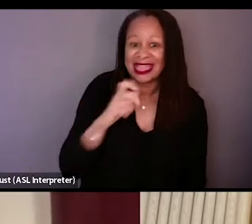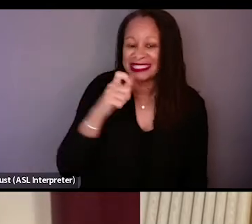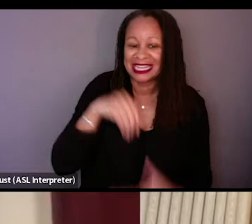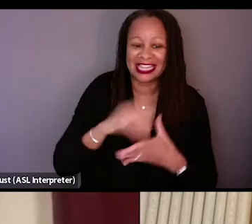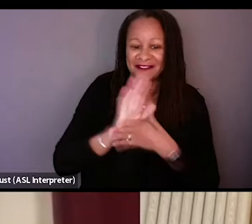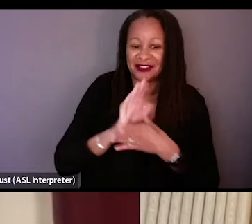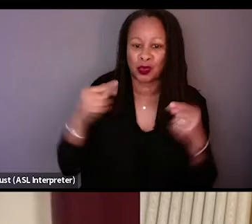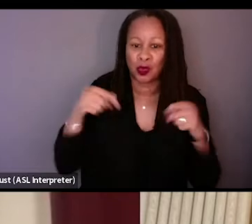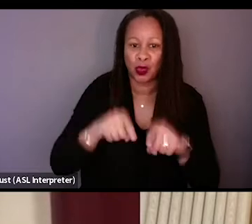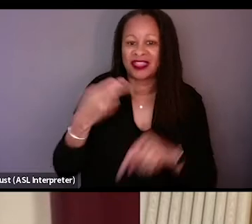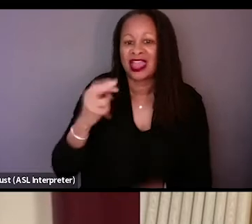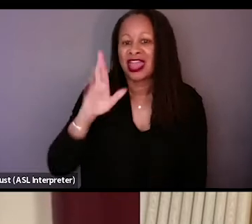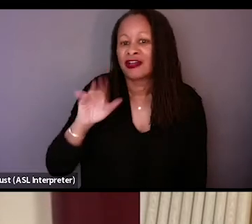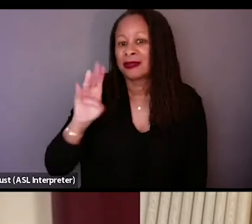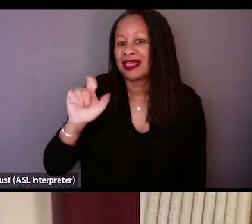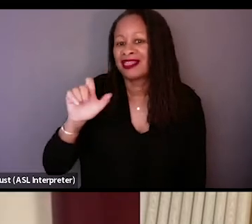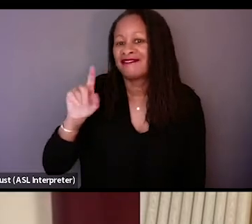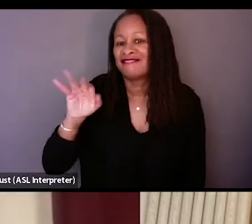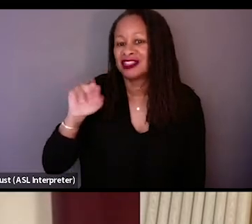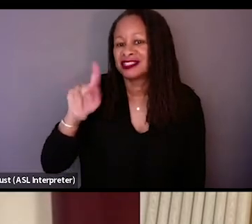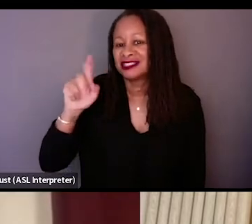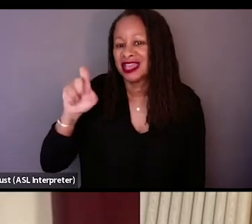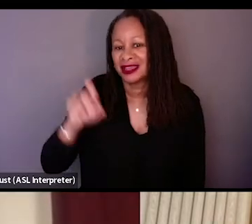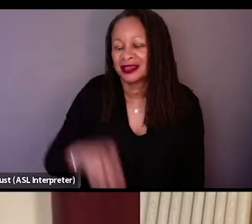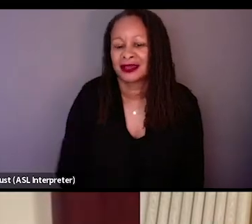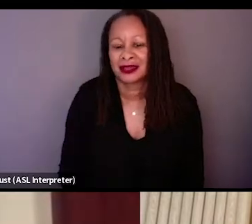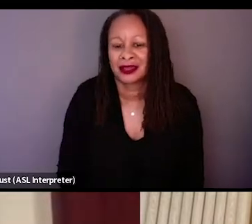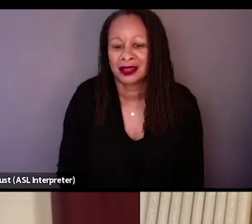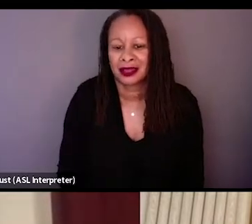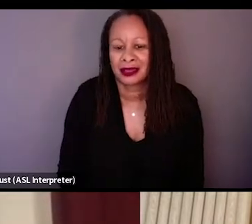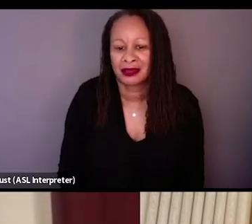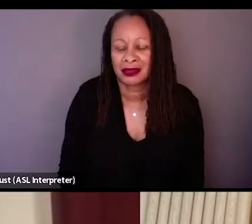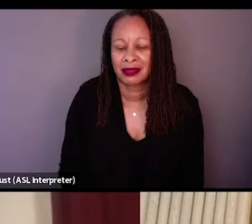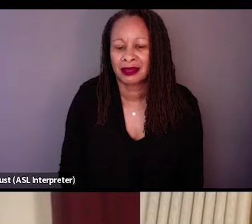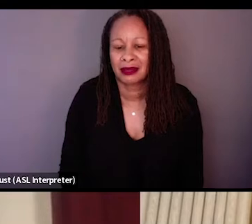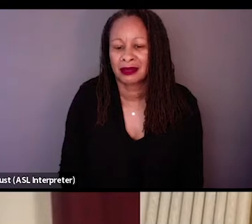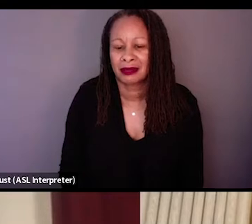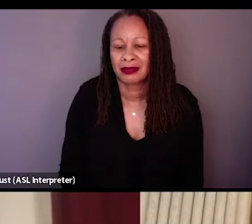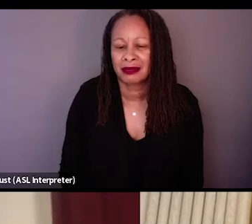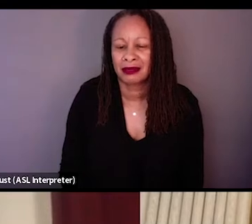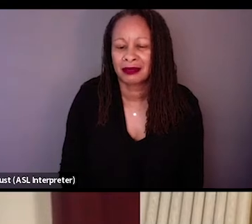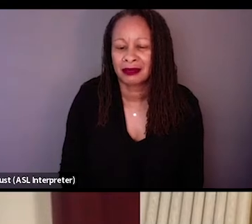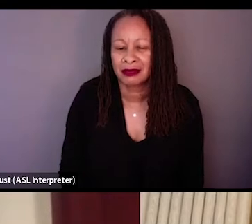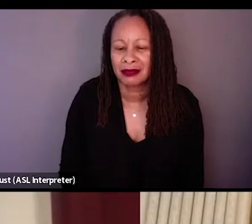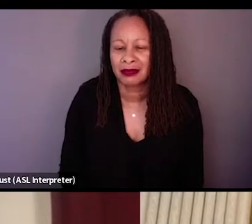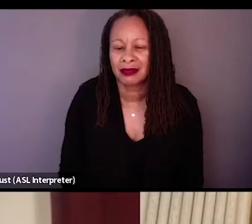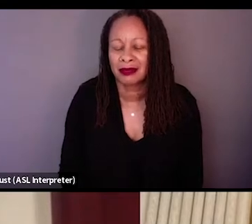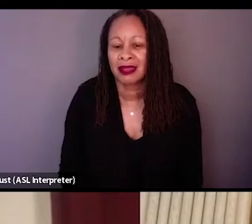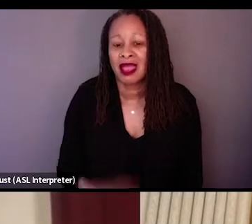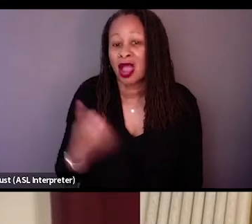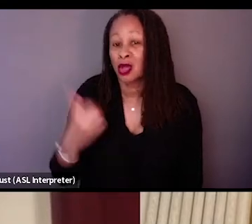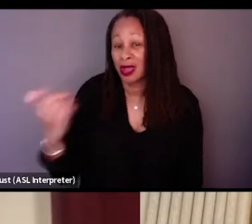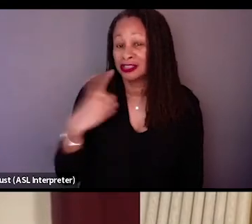film alongside Harry Belafonte? Be honest, we weren't able to get to Sidney, and I also want to ask myself this